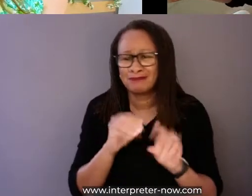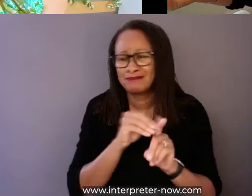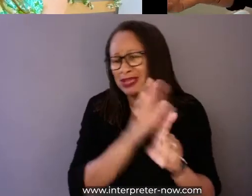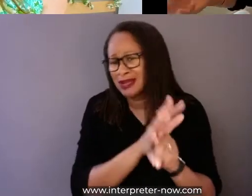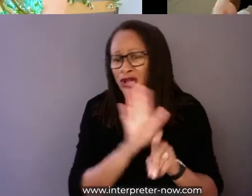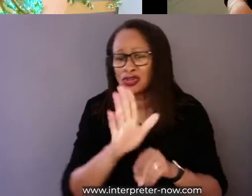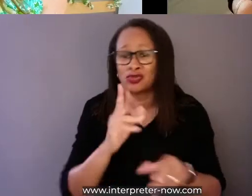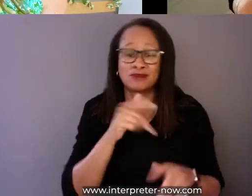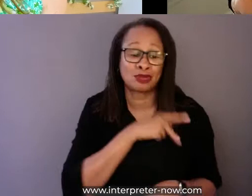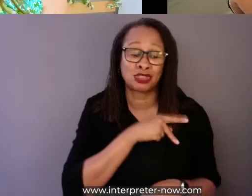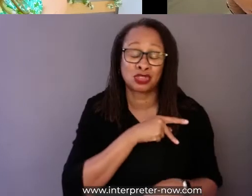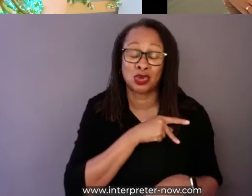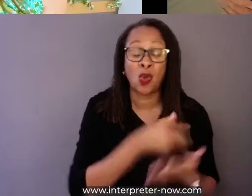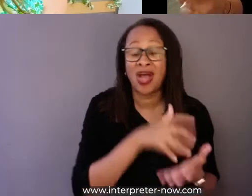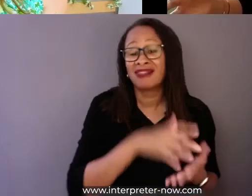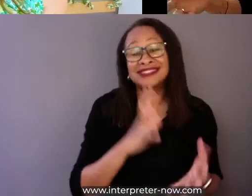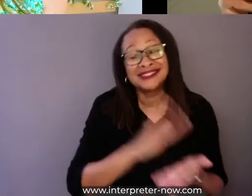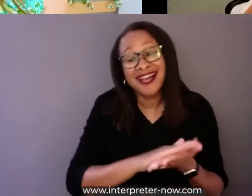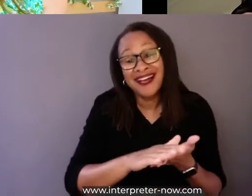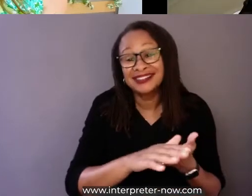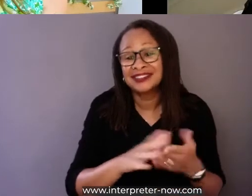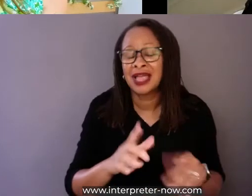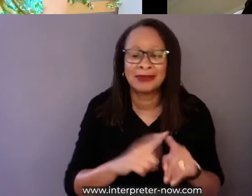although it's lovely. It's not